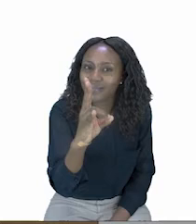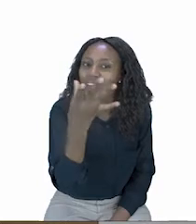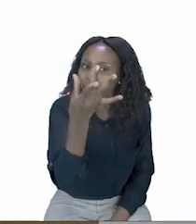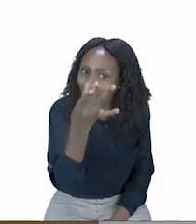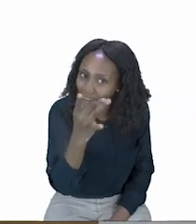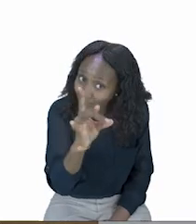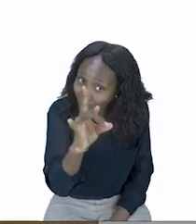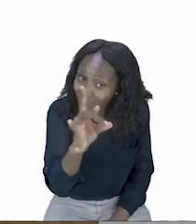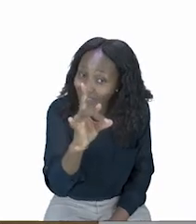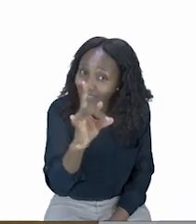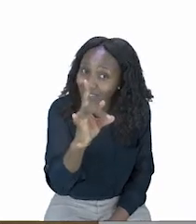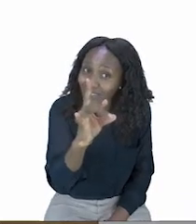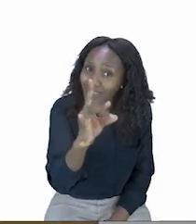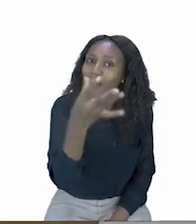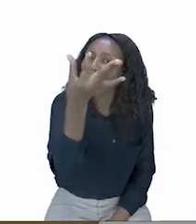8,